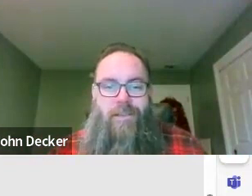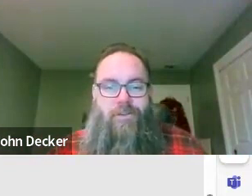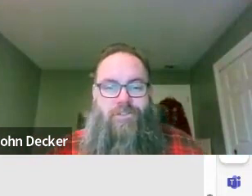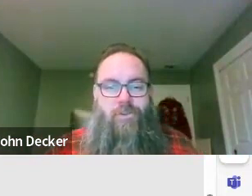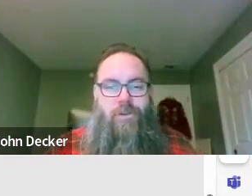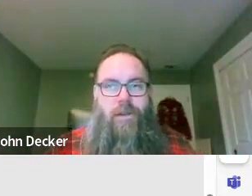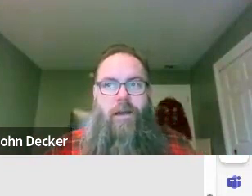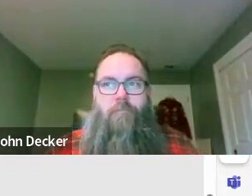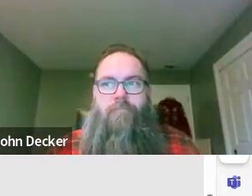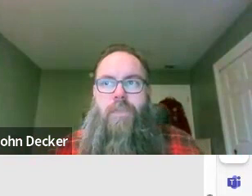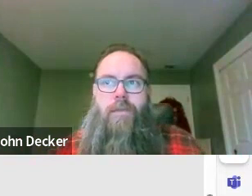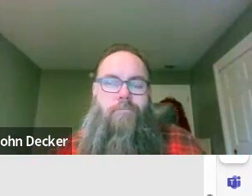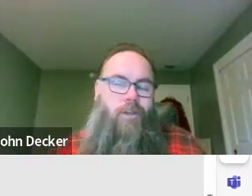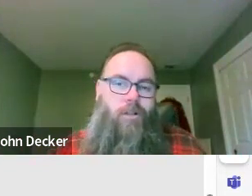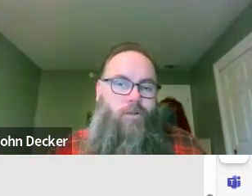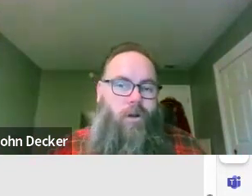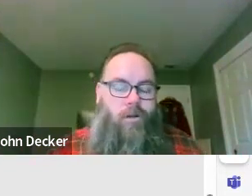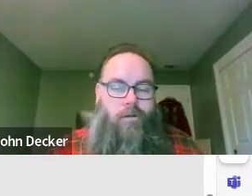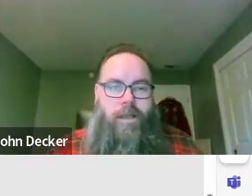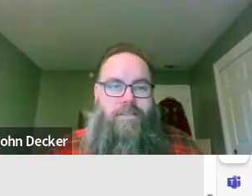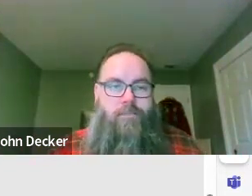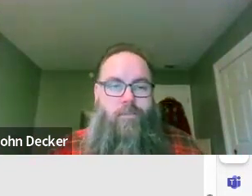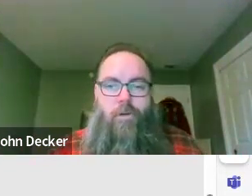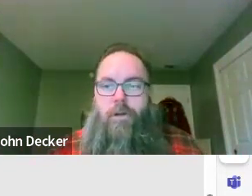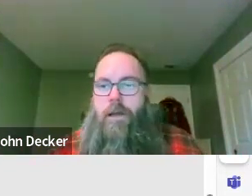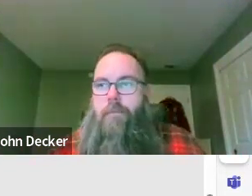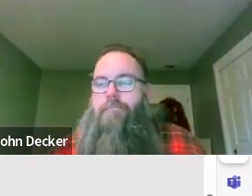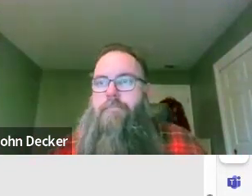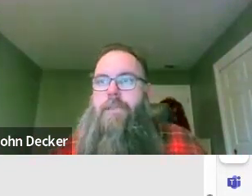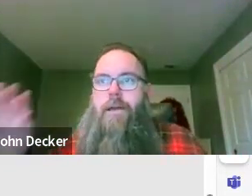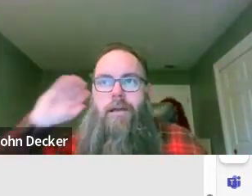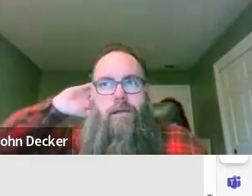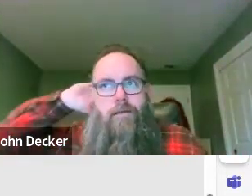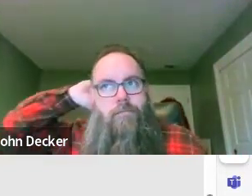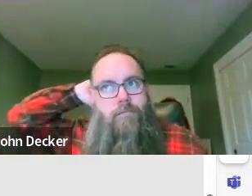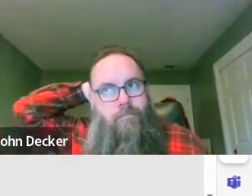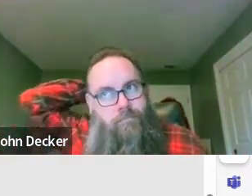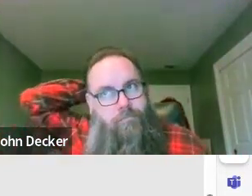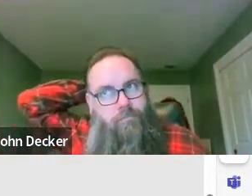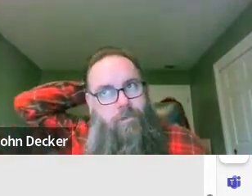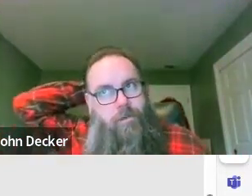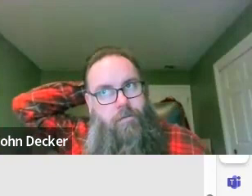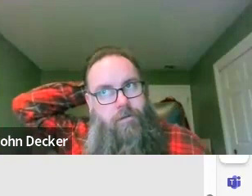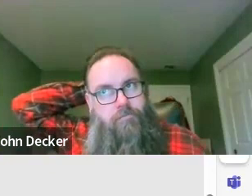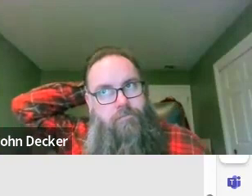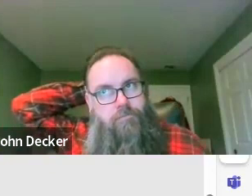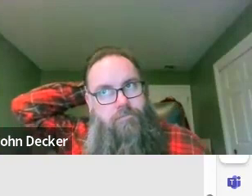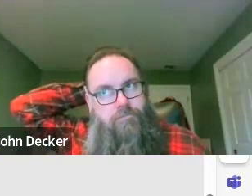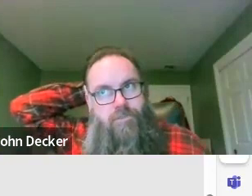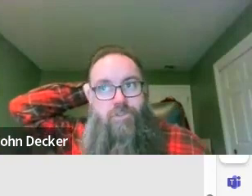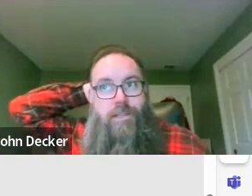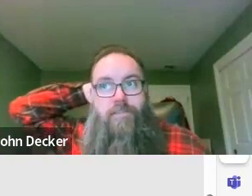mechanisms, to include our clients in more, uh, you